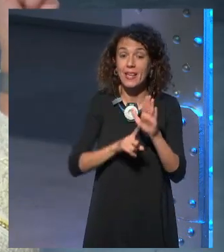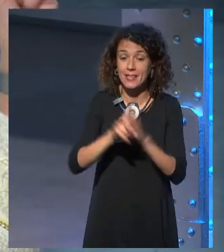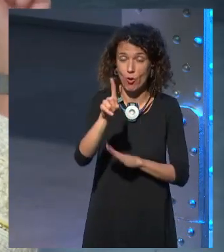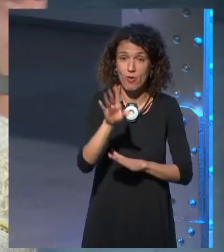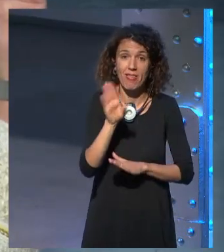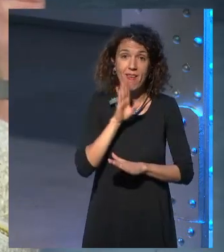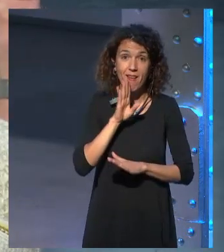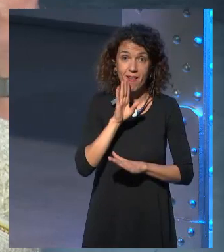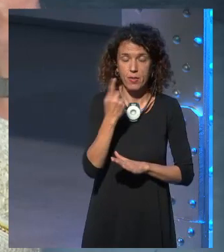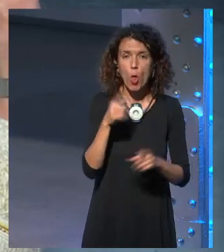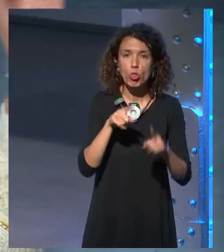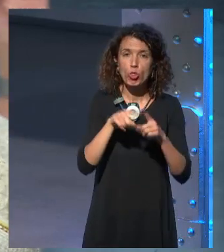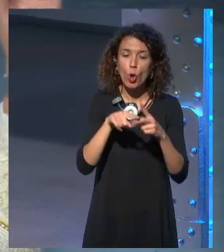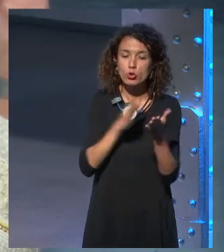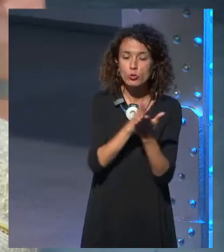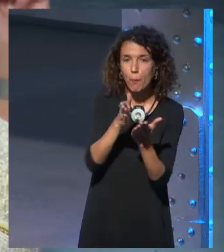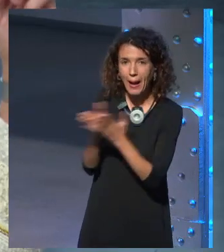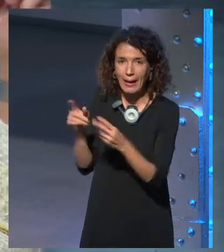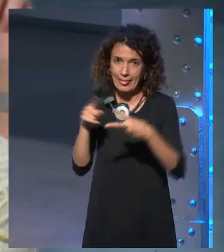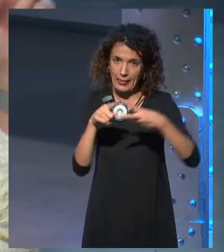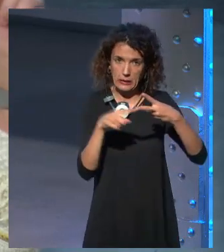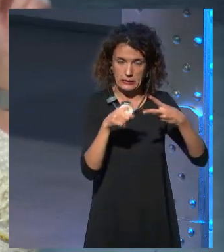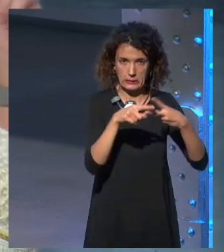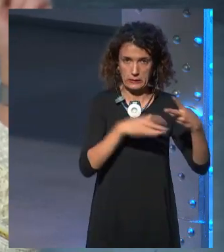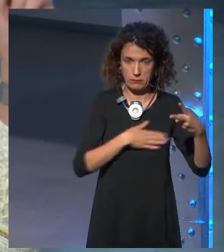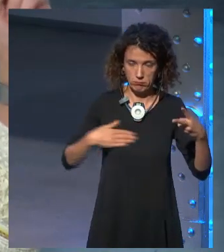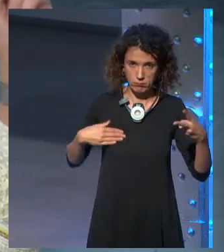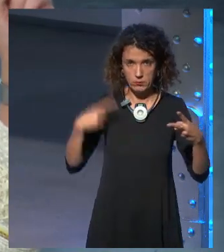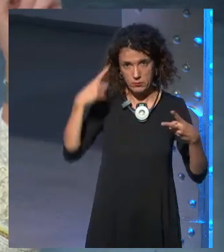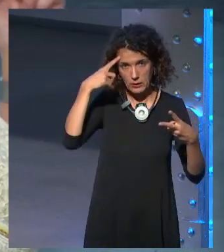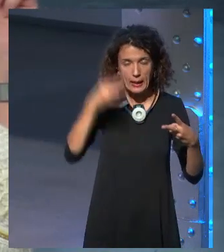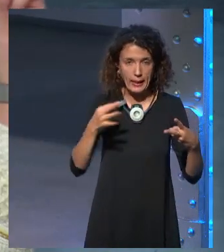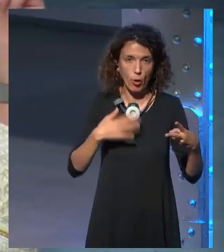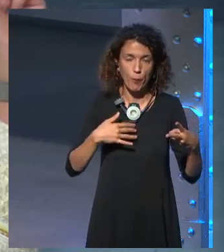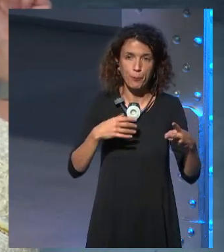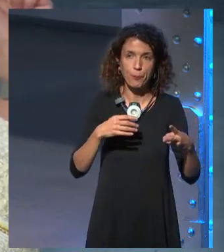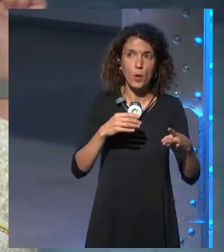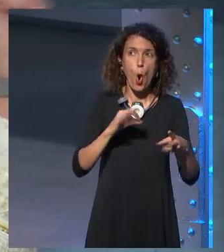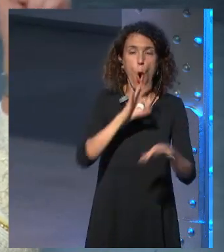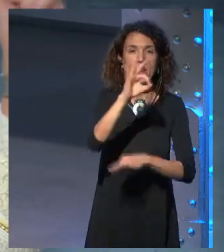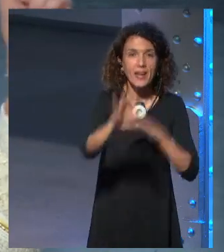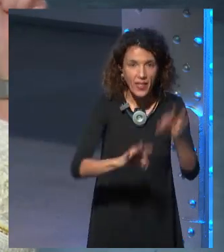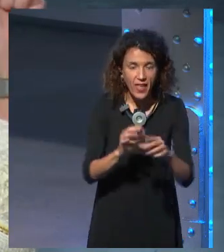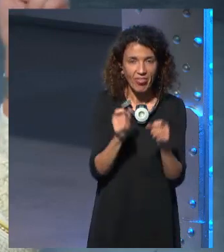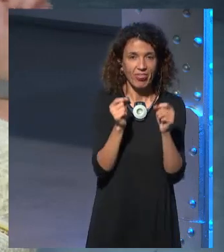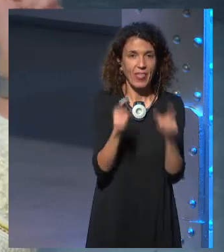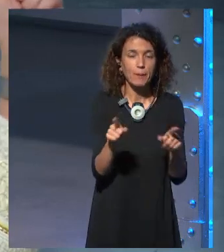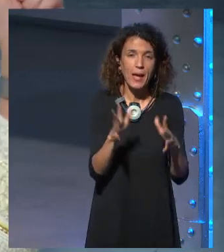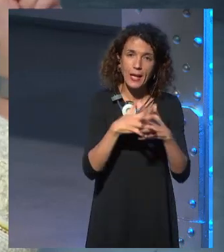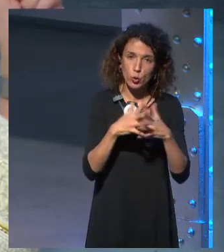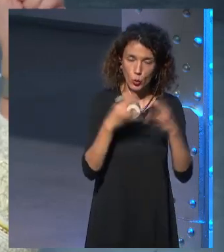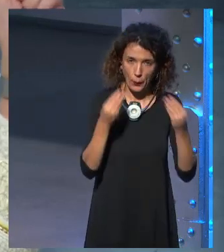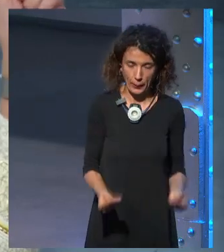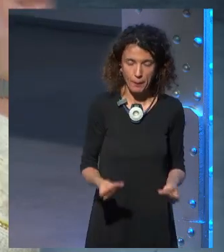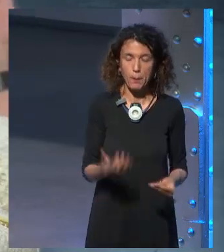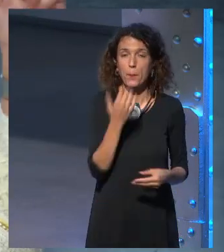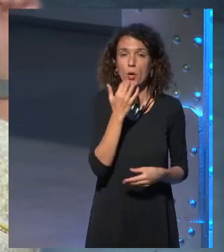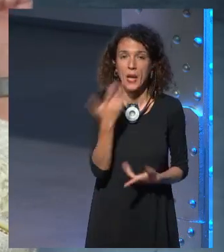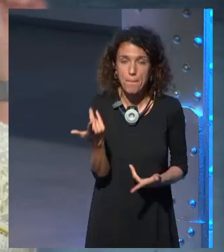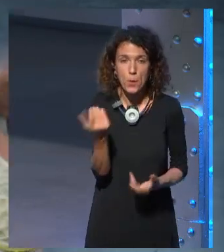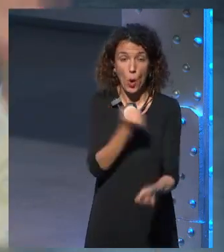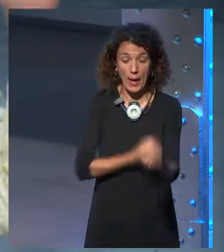think are why I organized my framing in the way that I did, is that our economy is driving us.